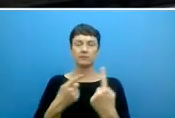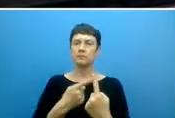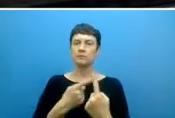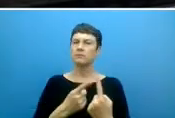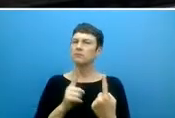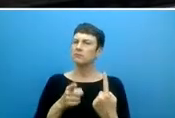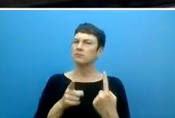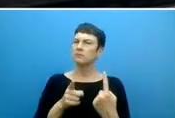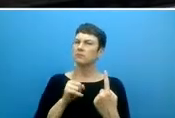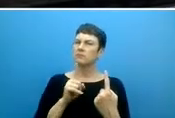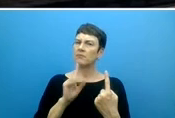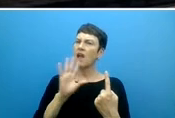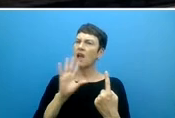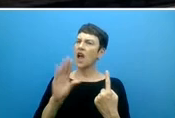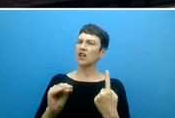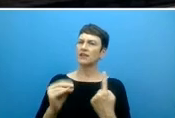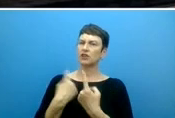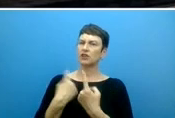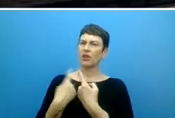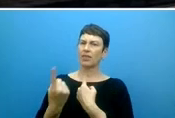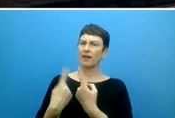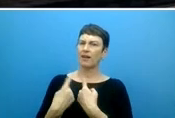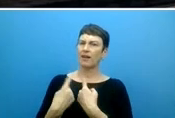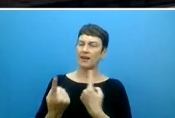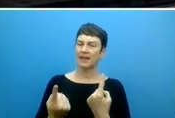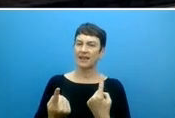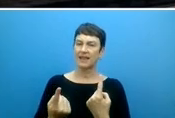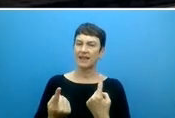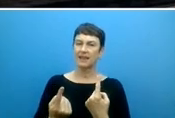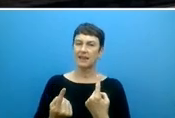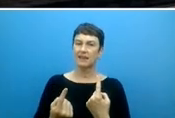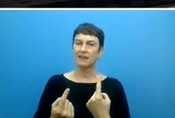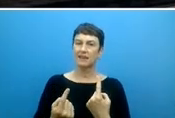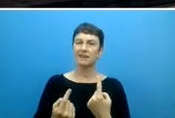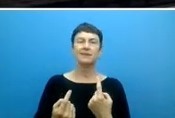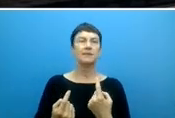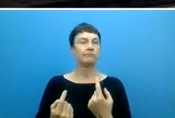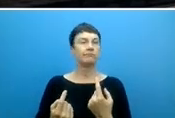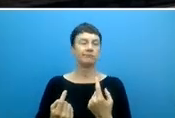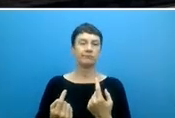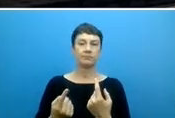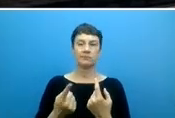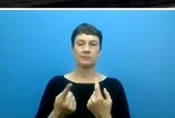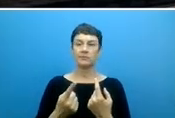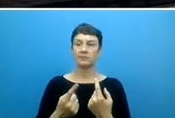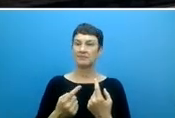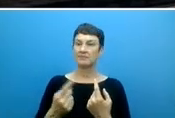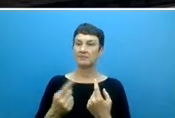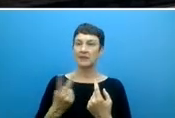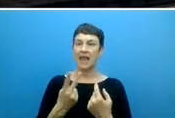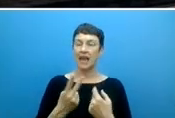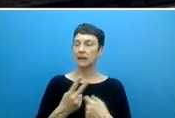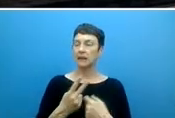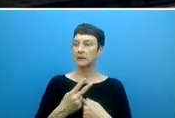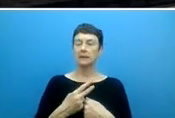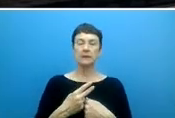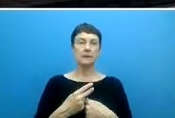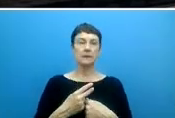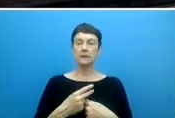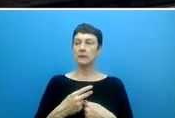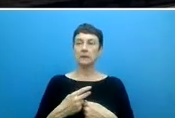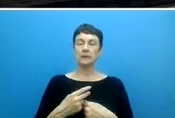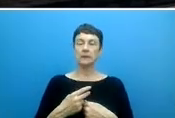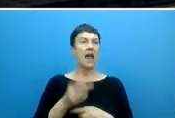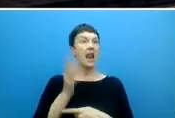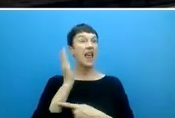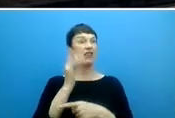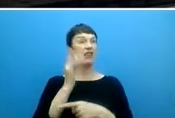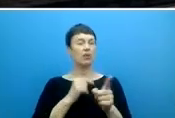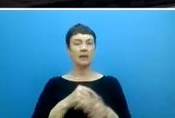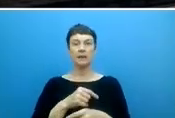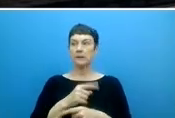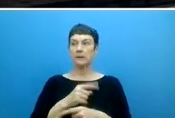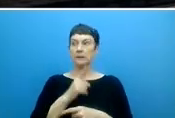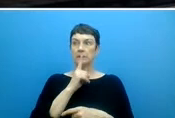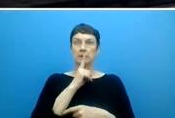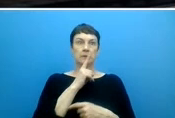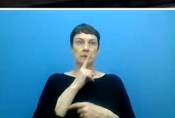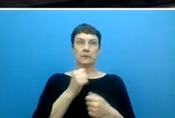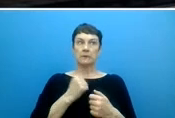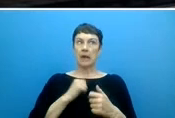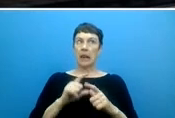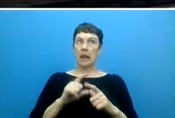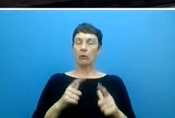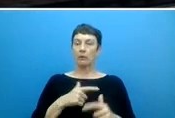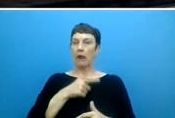other. So we've already said don't treat language like an elephant in the room in the lecture space, and the same is true in